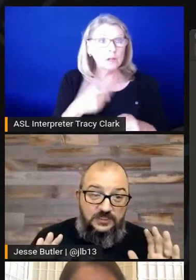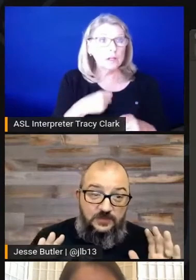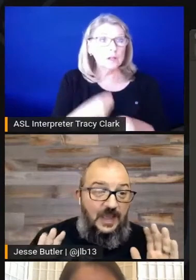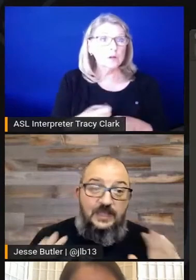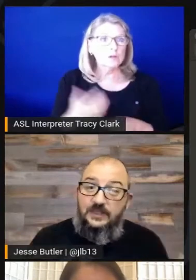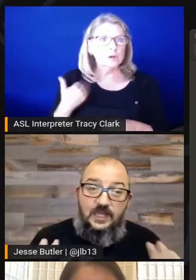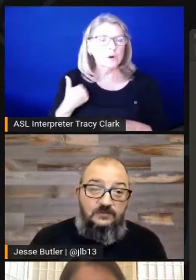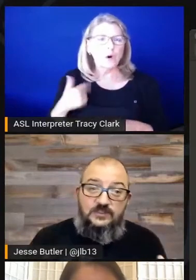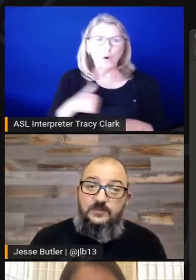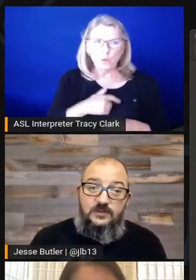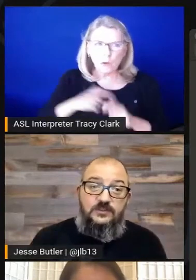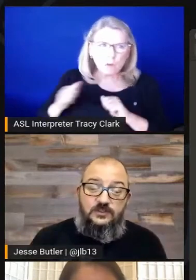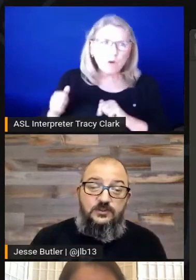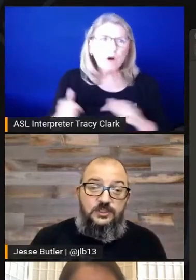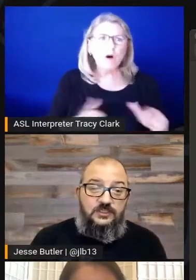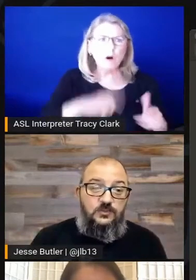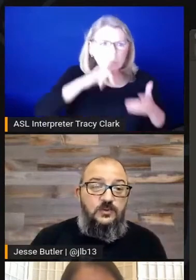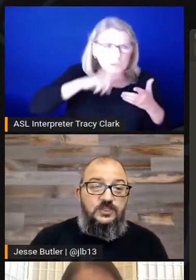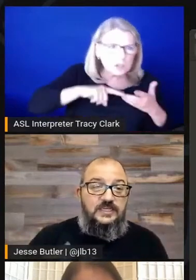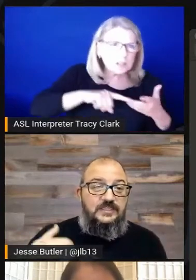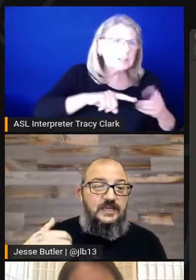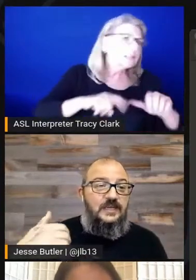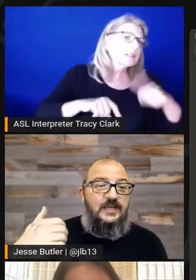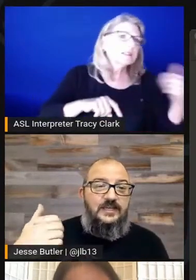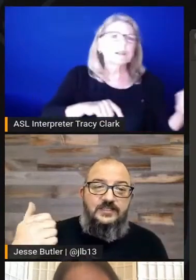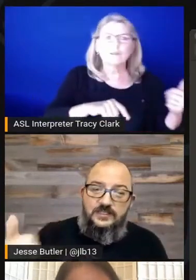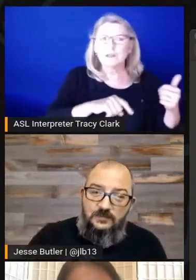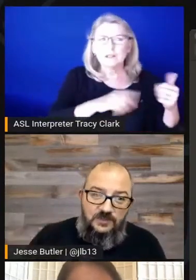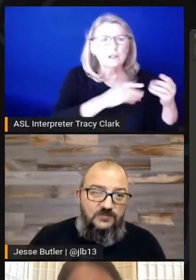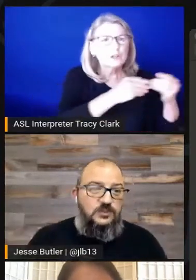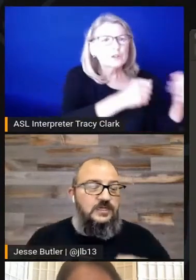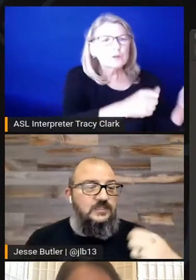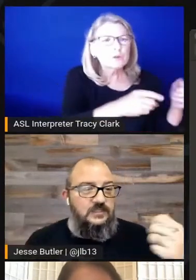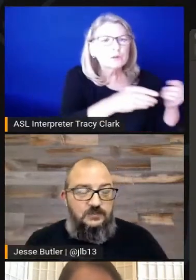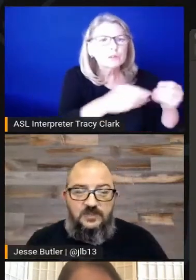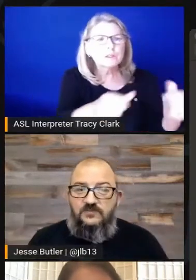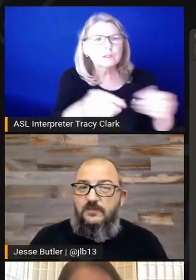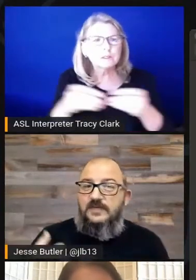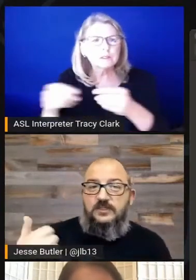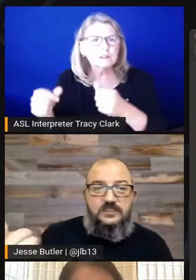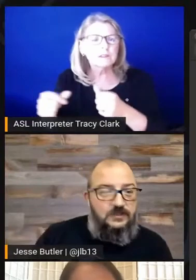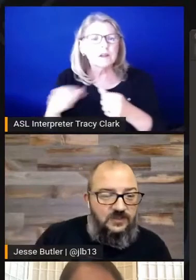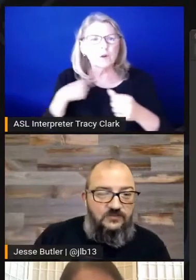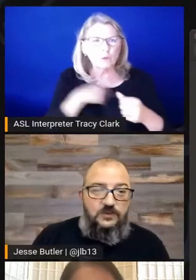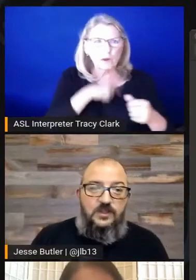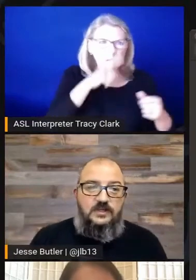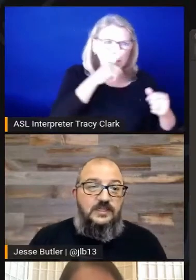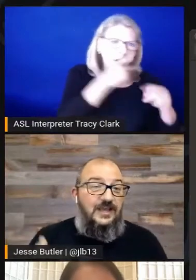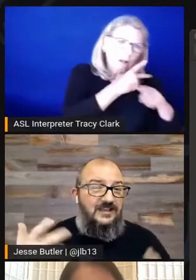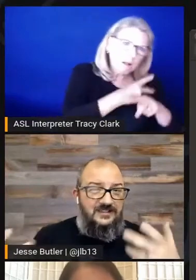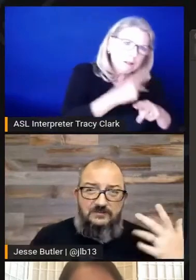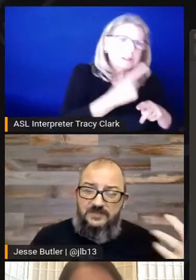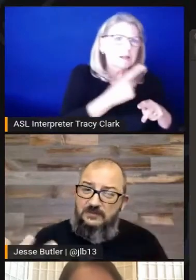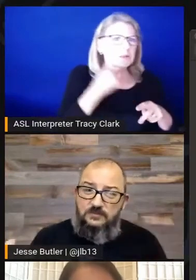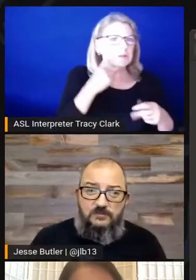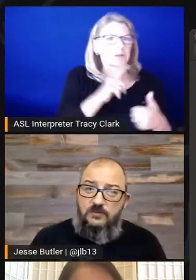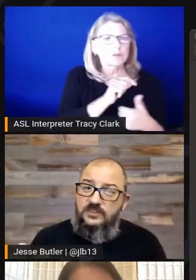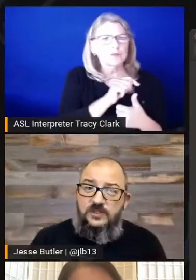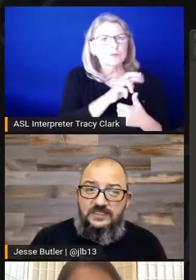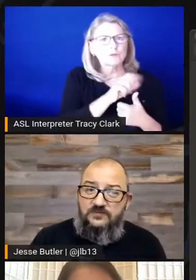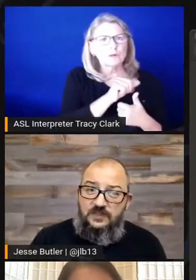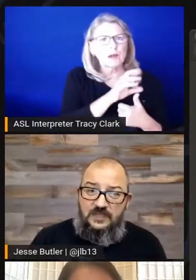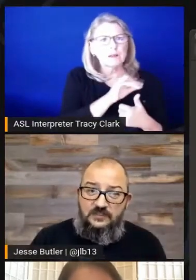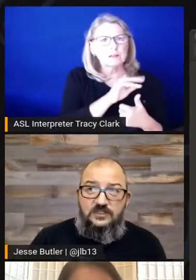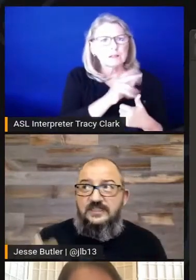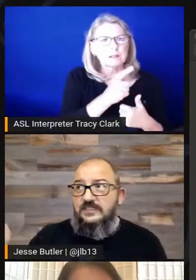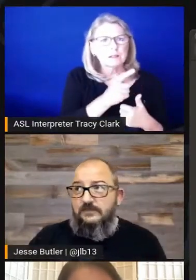trust me, I love some of those solutions. We were chasing something for tracing, something for metrics, something for logs. Sometimes people were doing